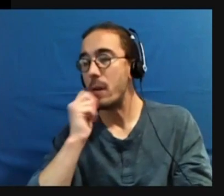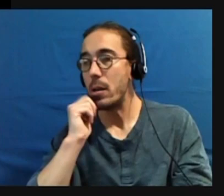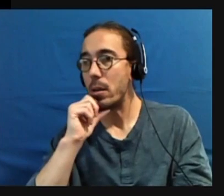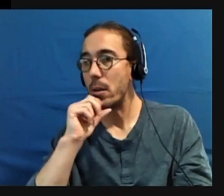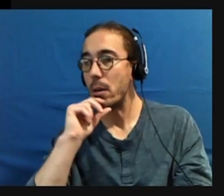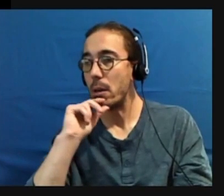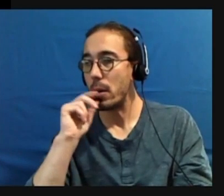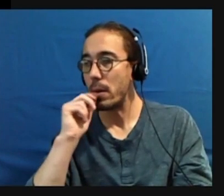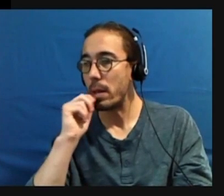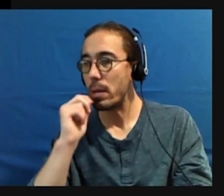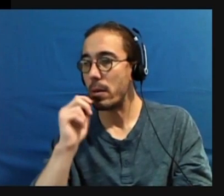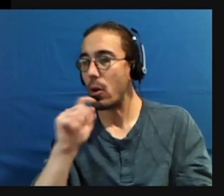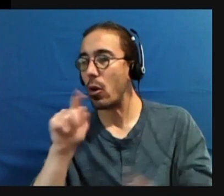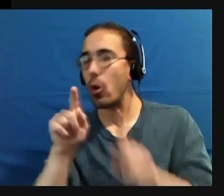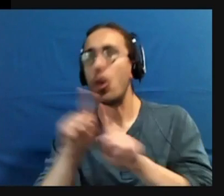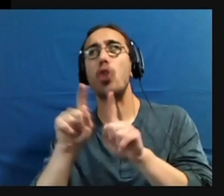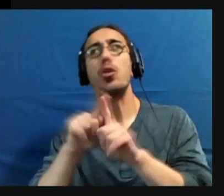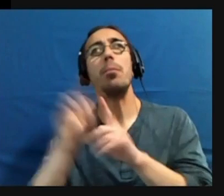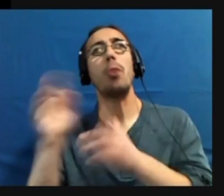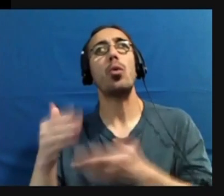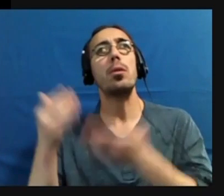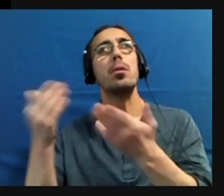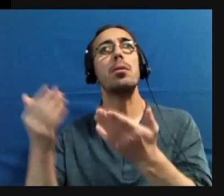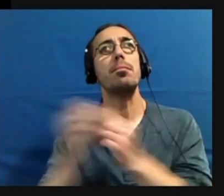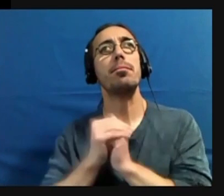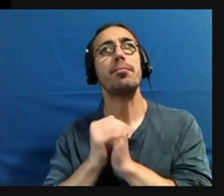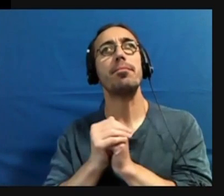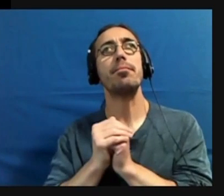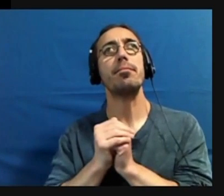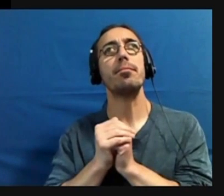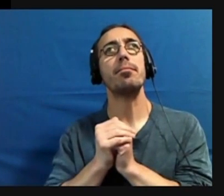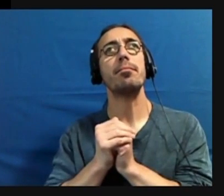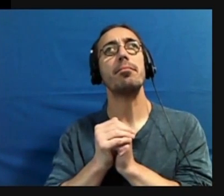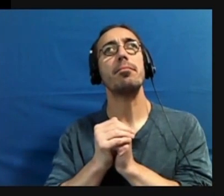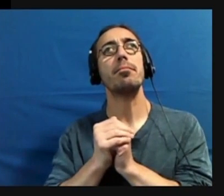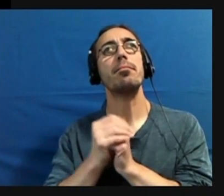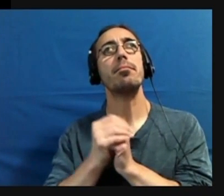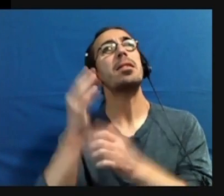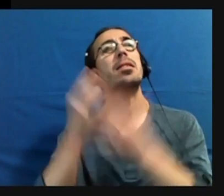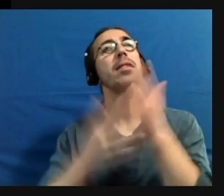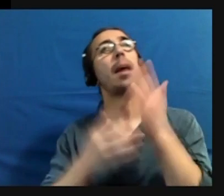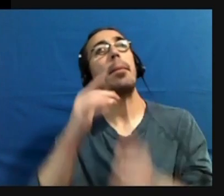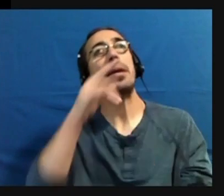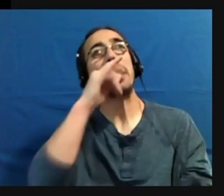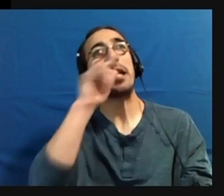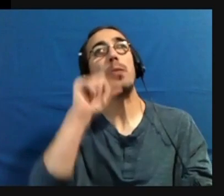or I should also just say, I'm going to just say it up front, there are some teachers that are not going to welcome